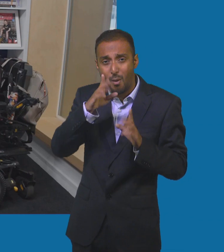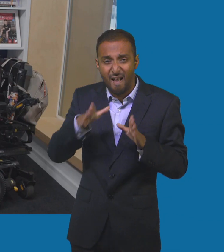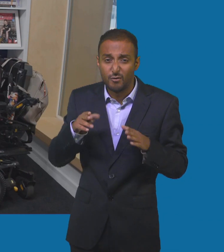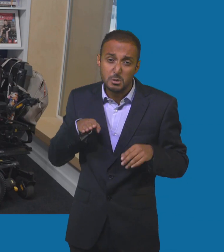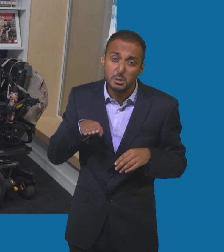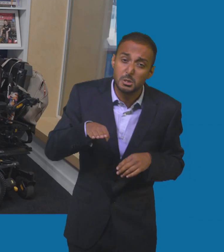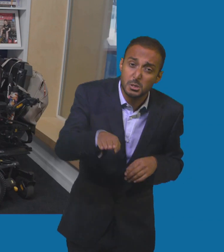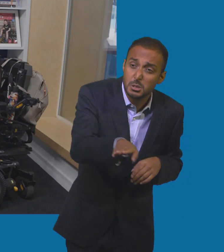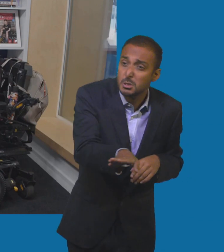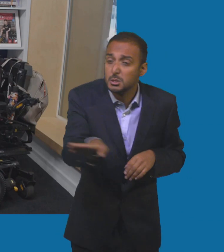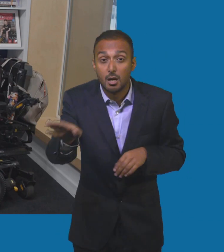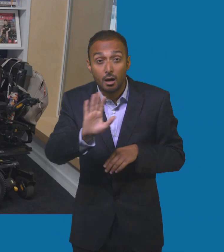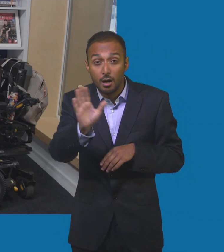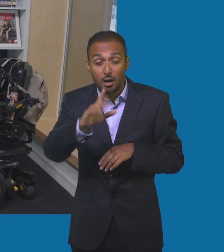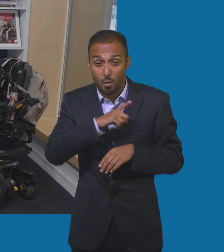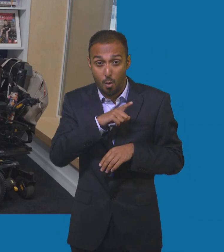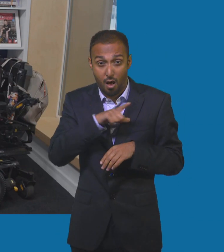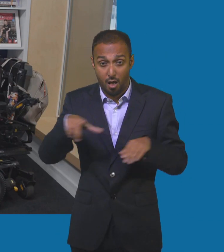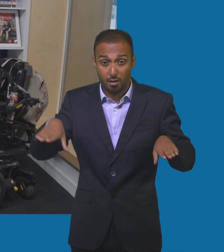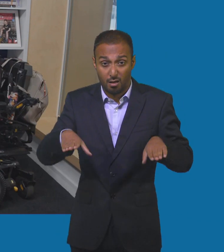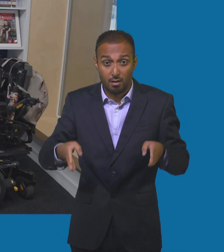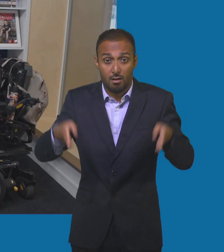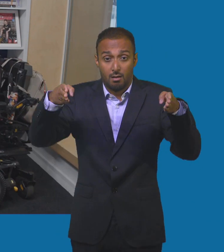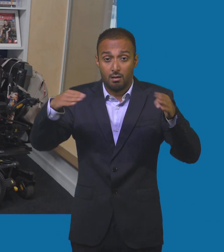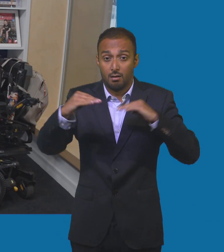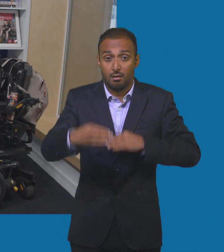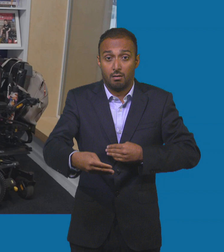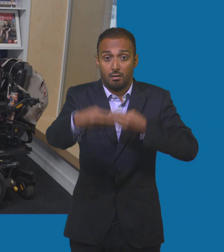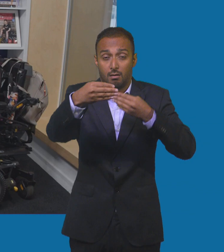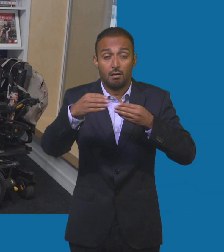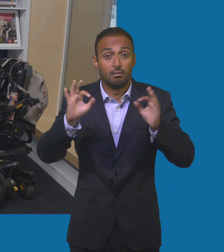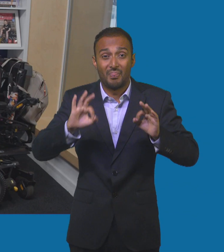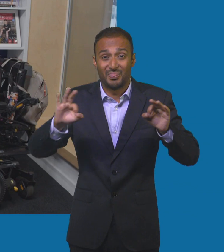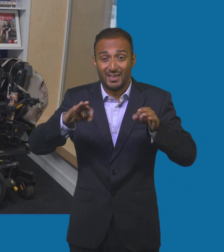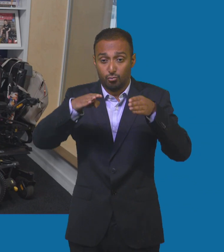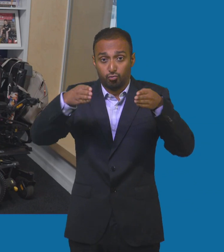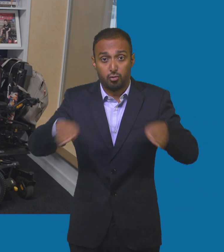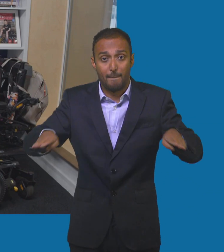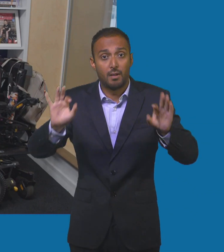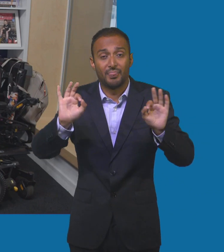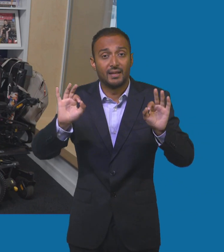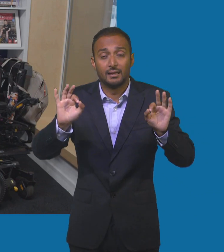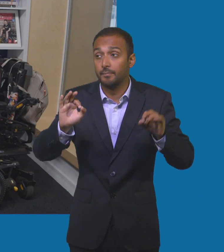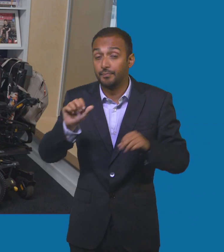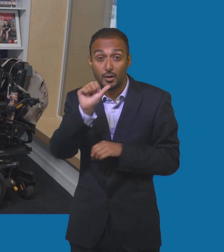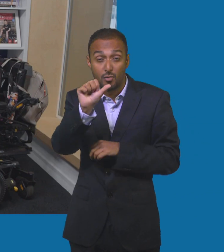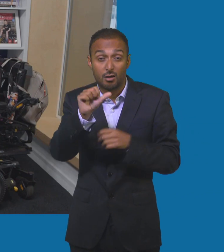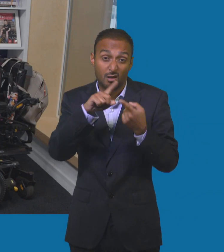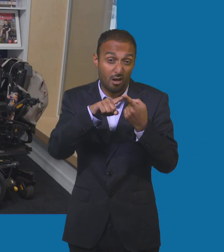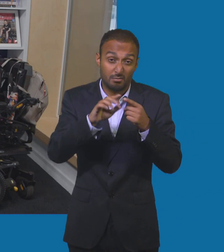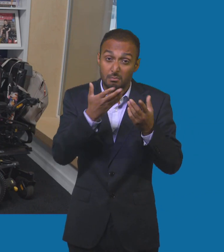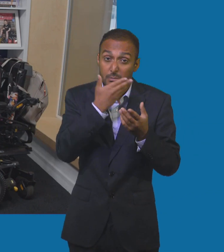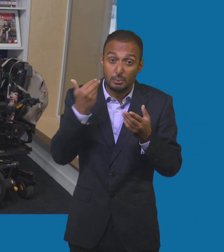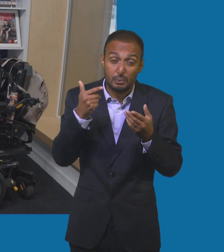literally like an island, so no drop curb on no drop either curb. side. Yeah. And in addition to no drop curbs, a lot of times we see there isn't enough